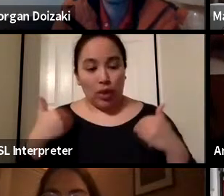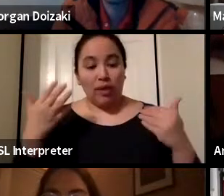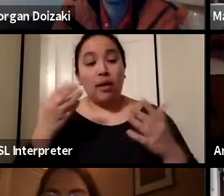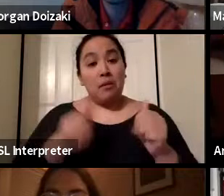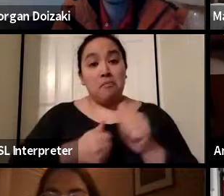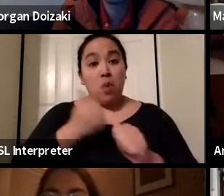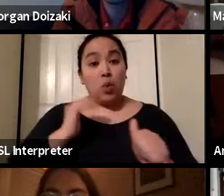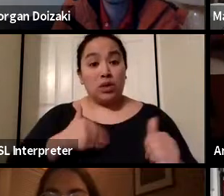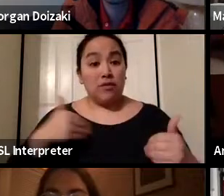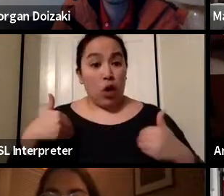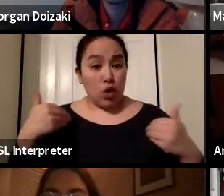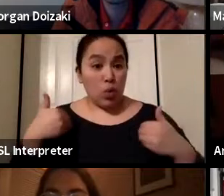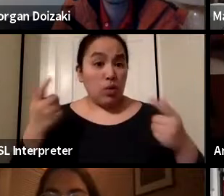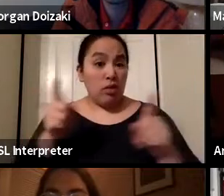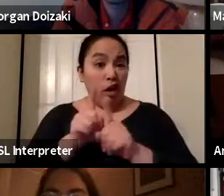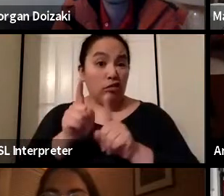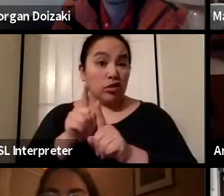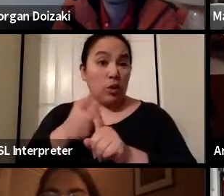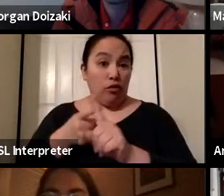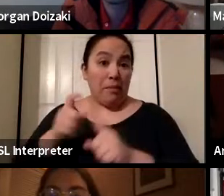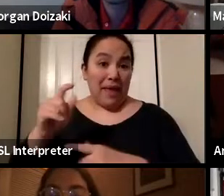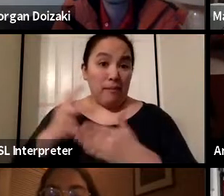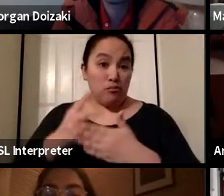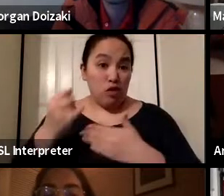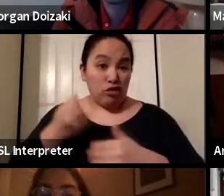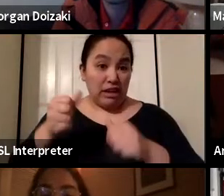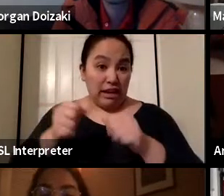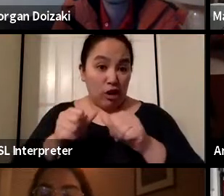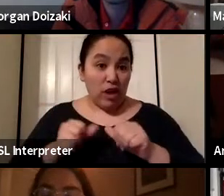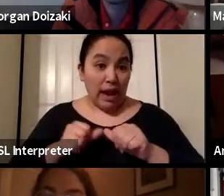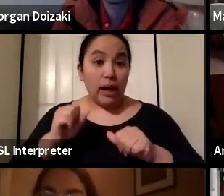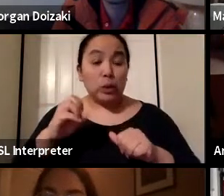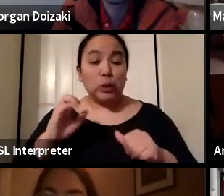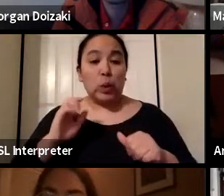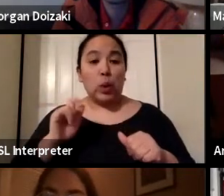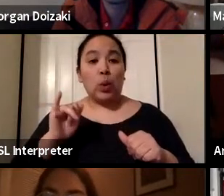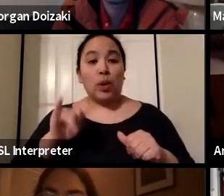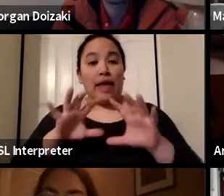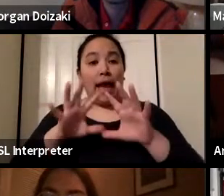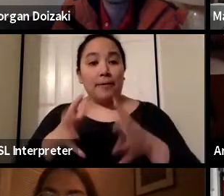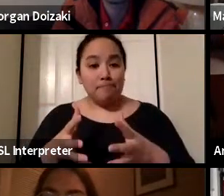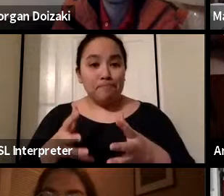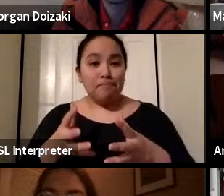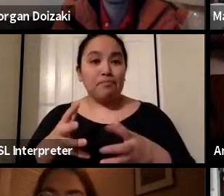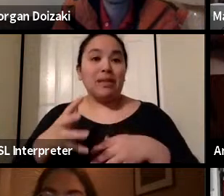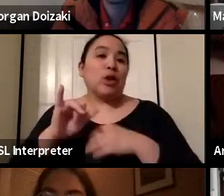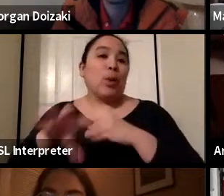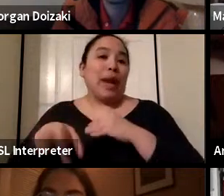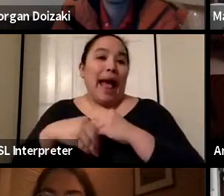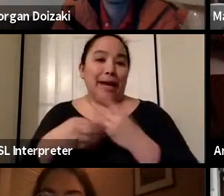also from the project area at this time, and so our table is. Just wanted to add that piece.